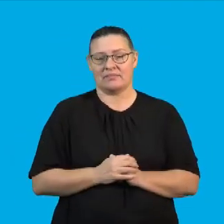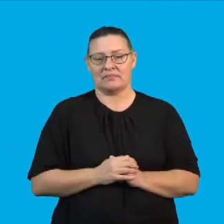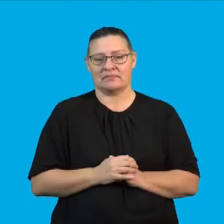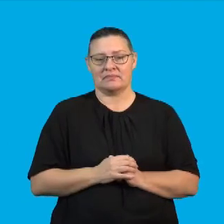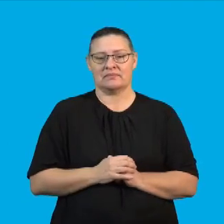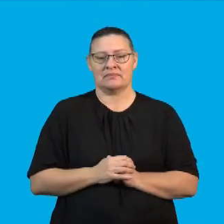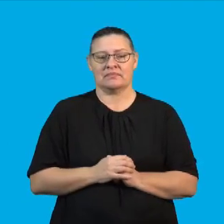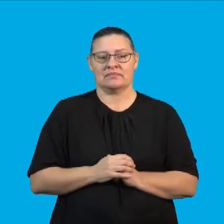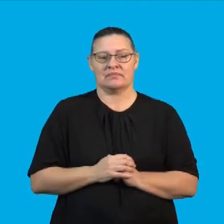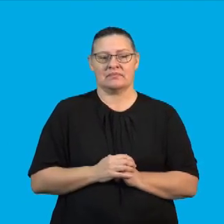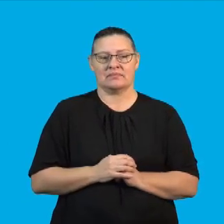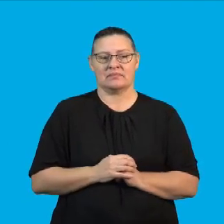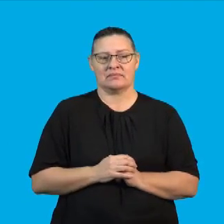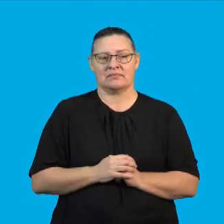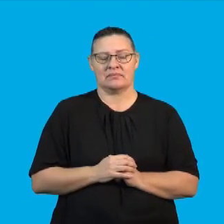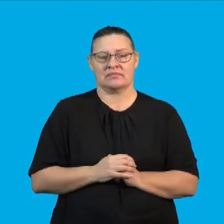3.